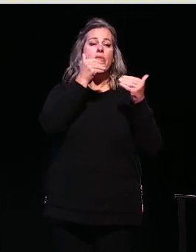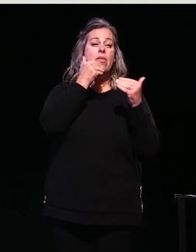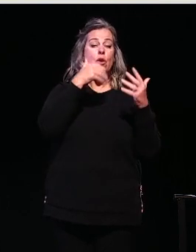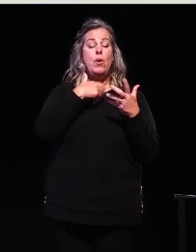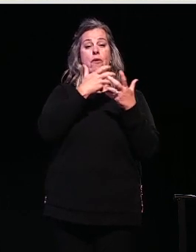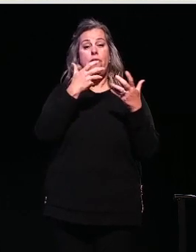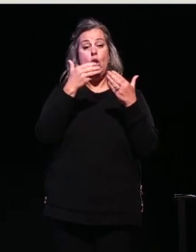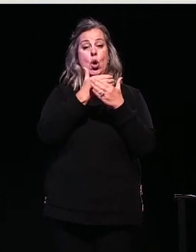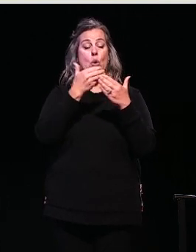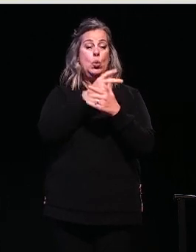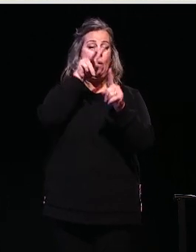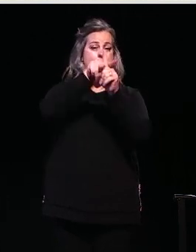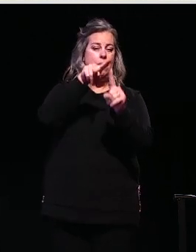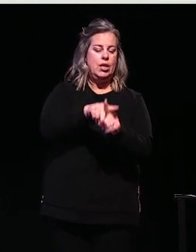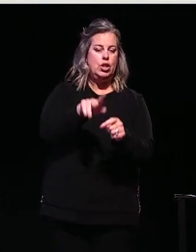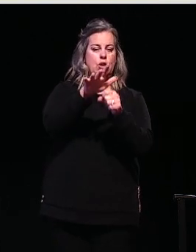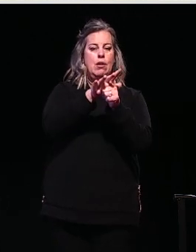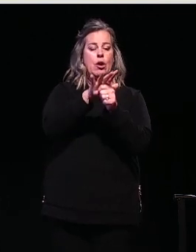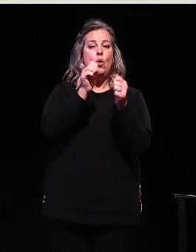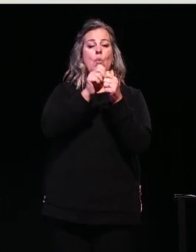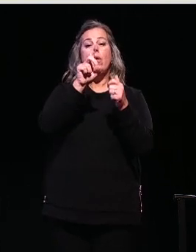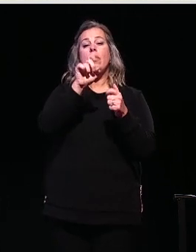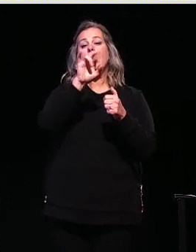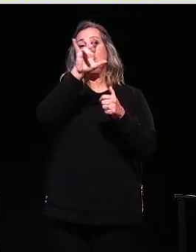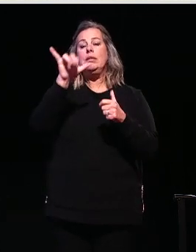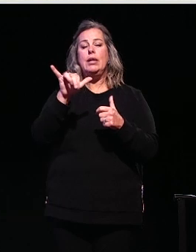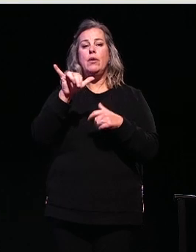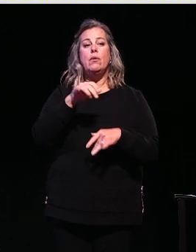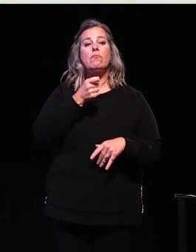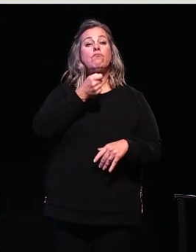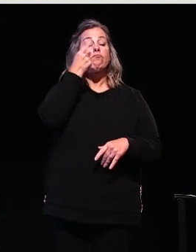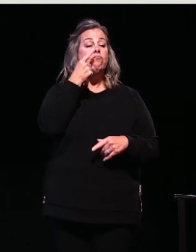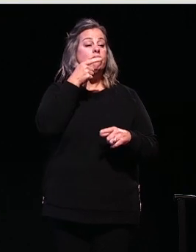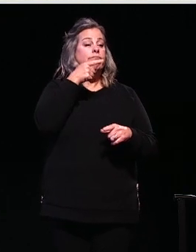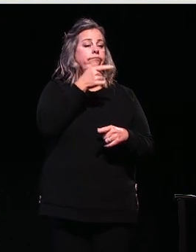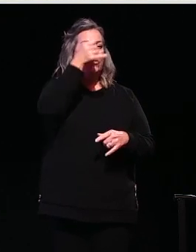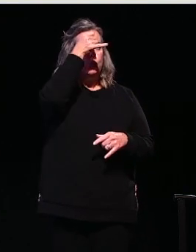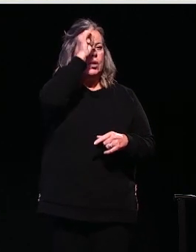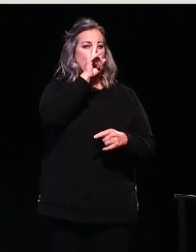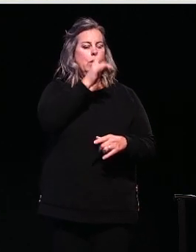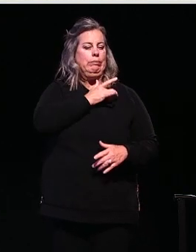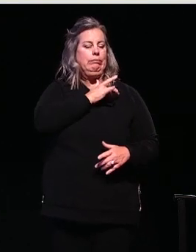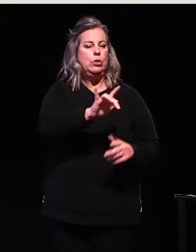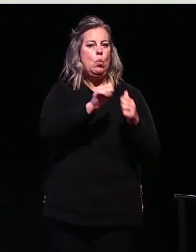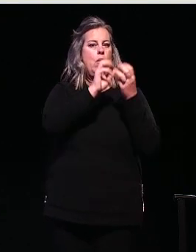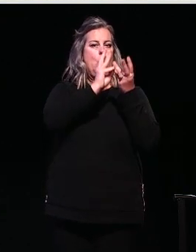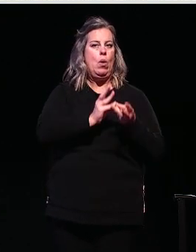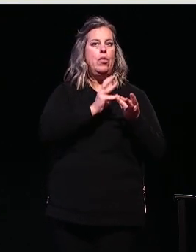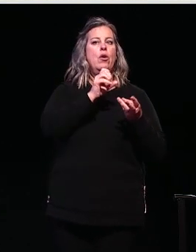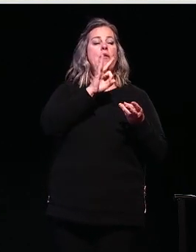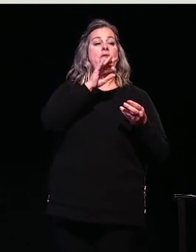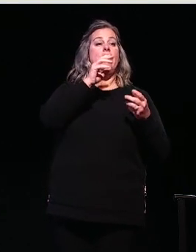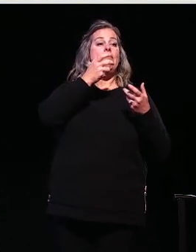application area with dairy. We're still learning a lot, but it turns out dairy cows are really weather sensitive. Based on high temperatures, they might produce more or